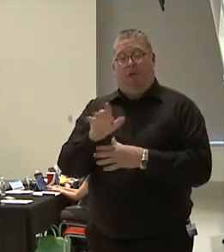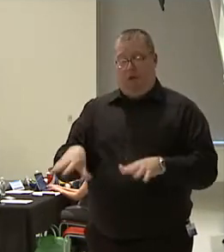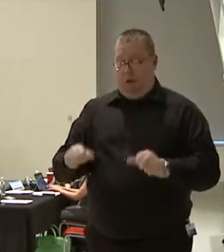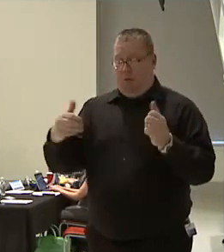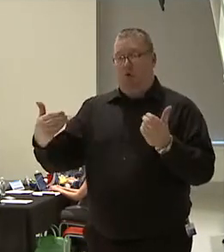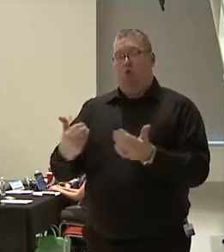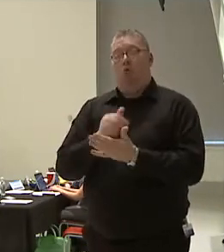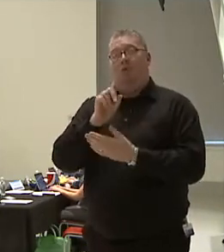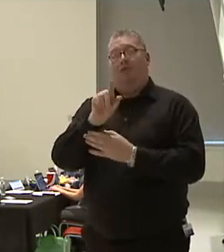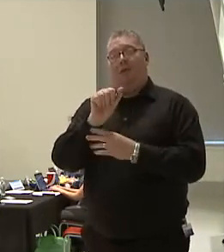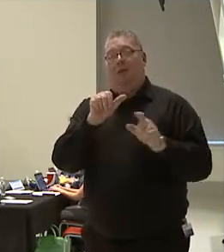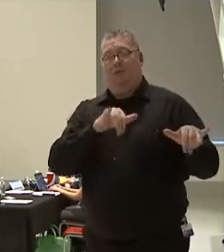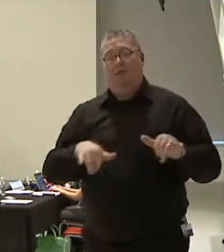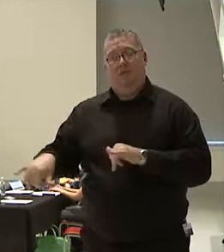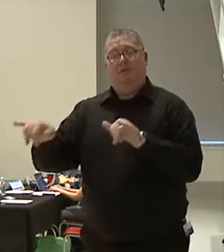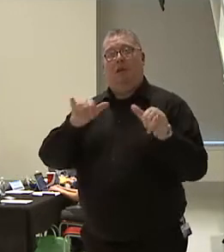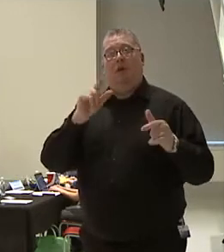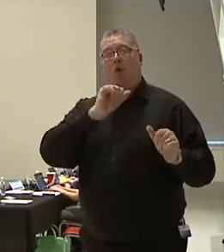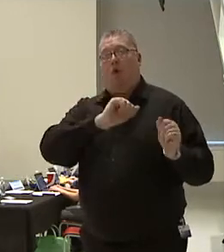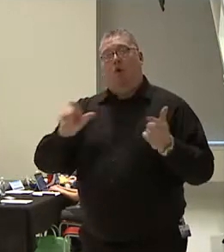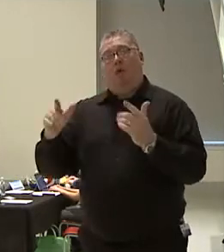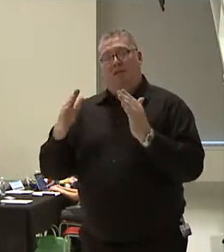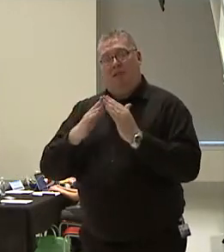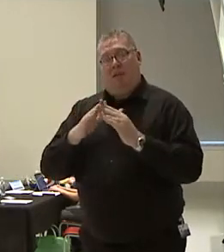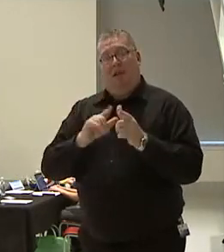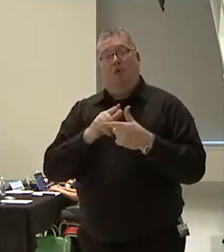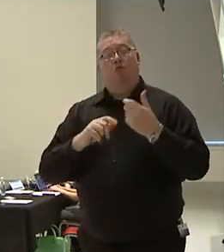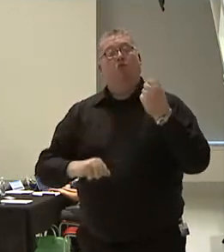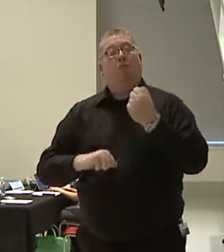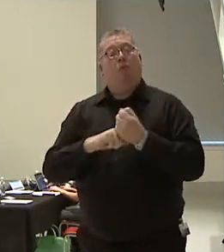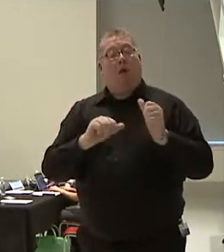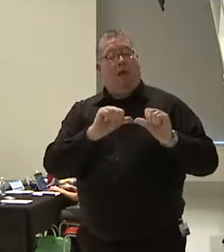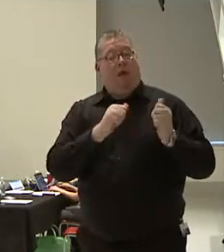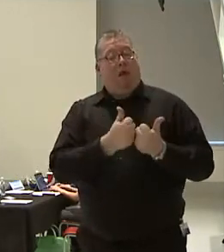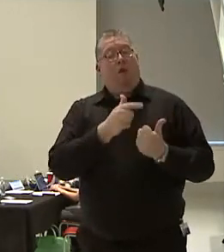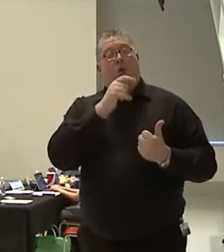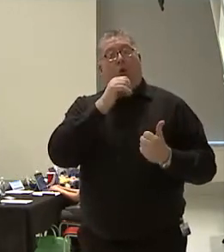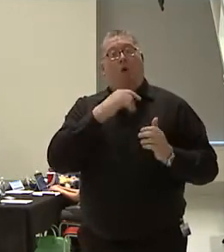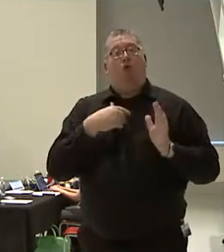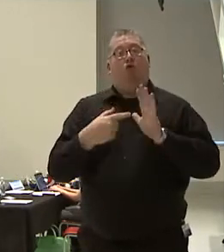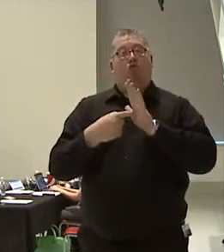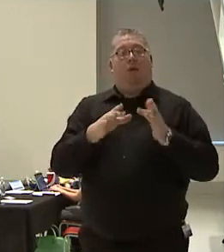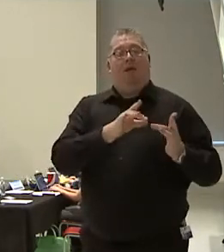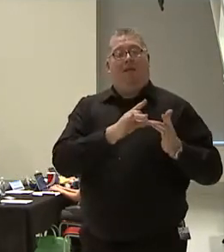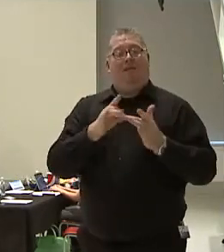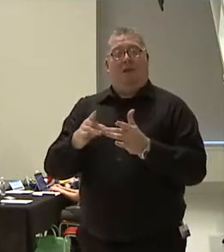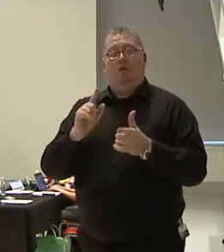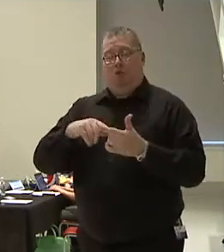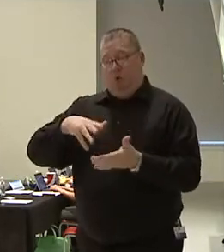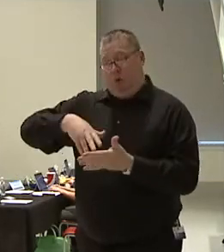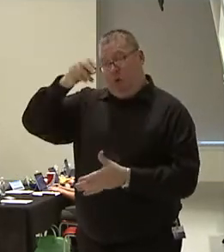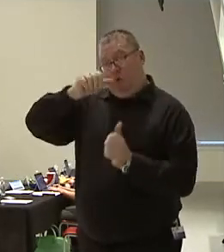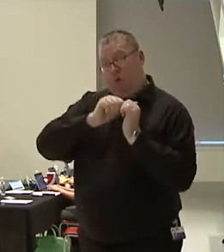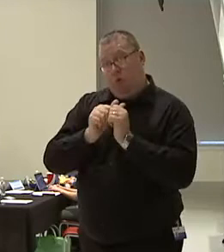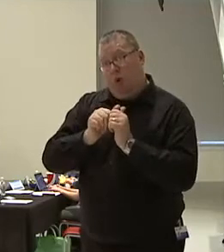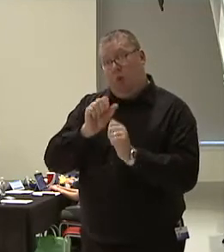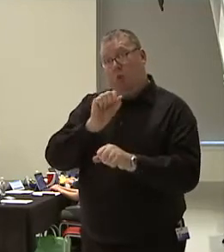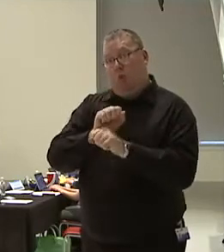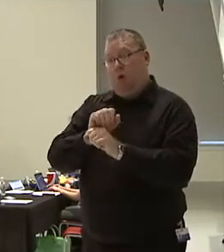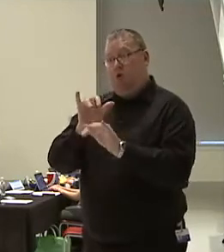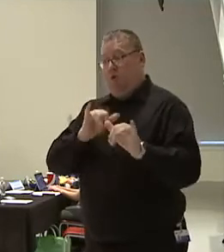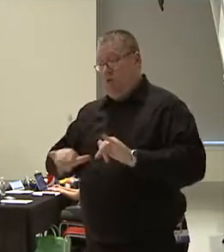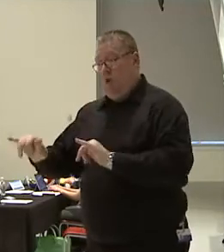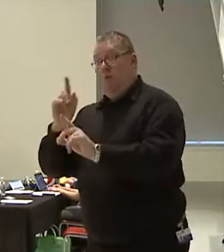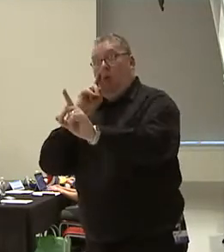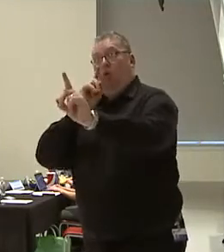data standards for consistency across cities, and support those agencies taking a lead role to learn together and to work towards common goals,